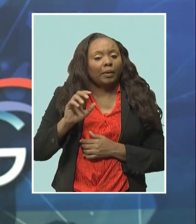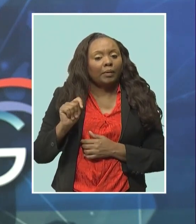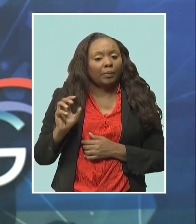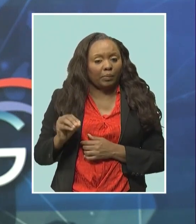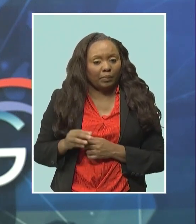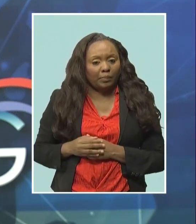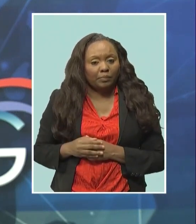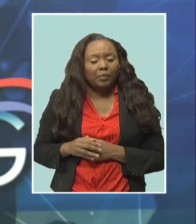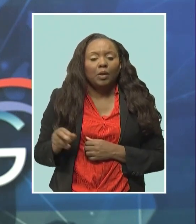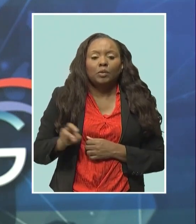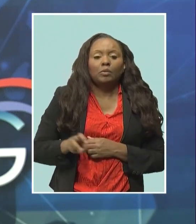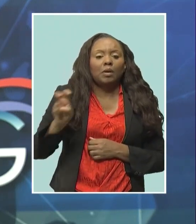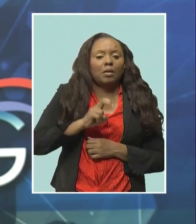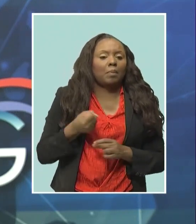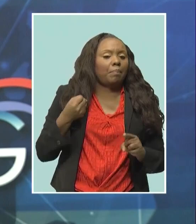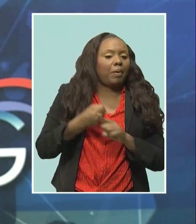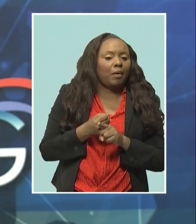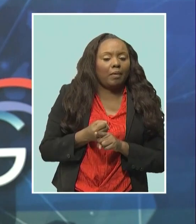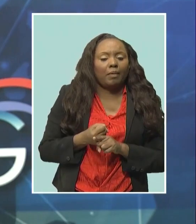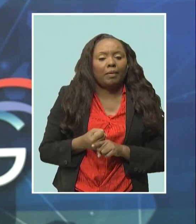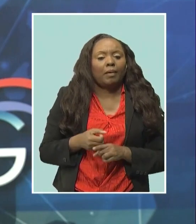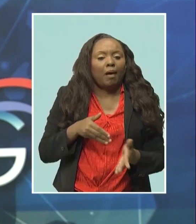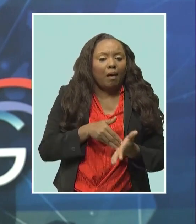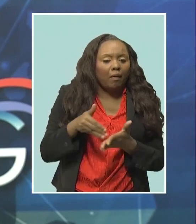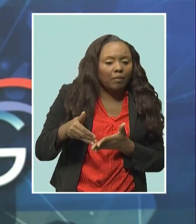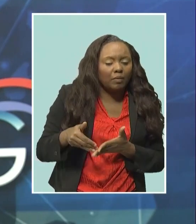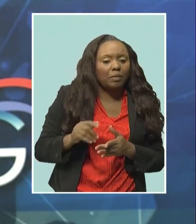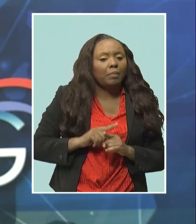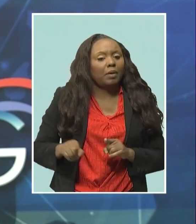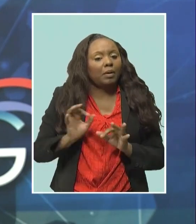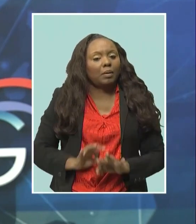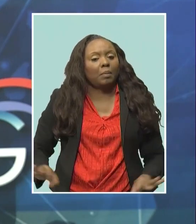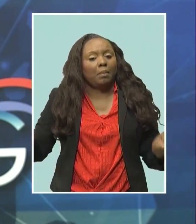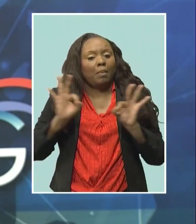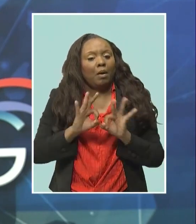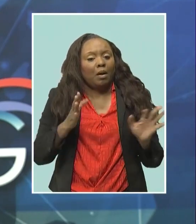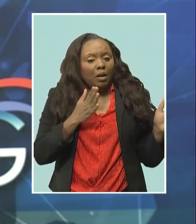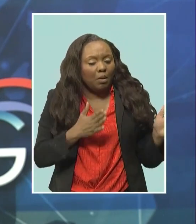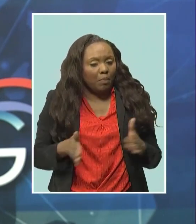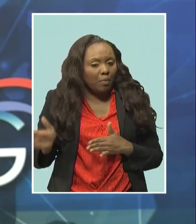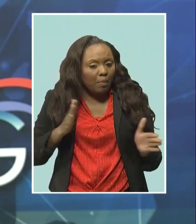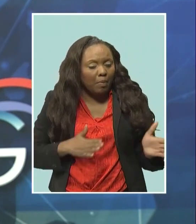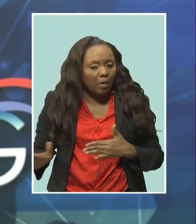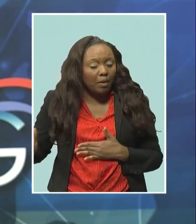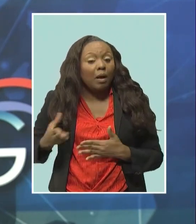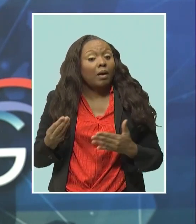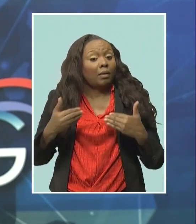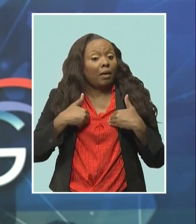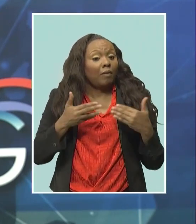to be threatened, as he stressed on the importance of preparation and mitigation.